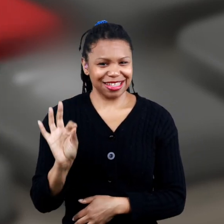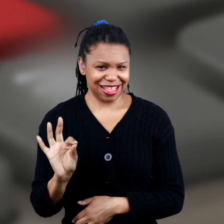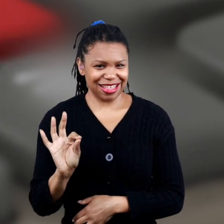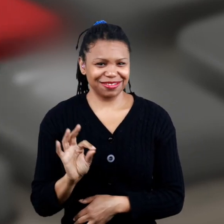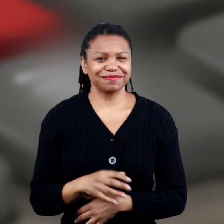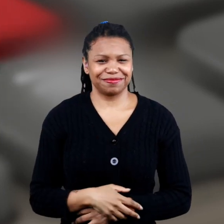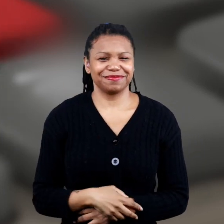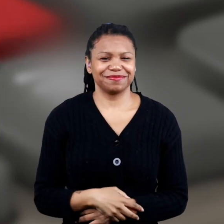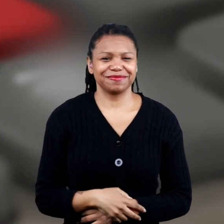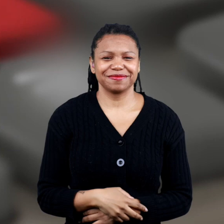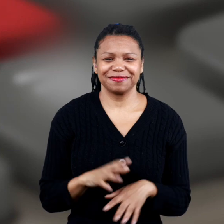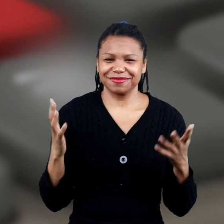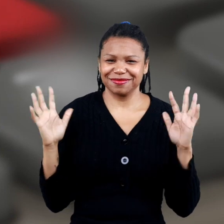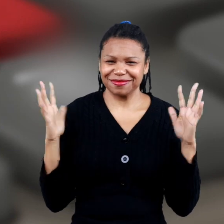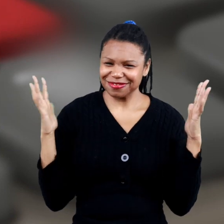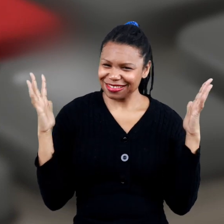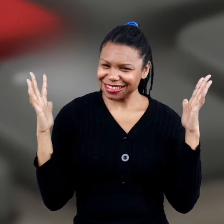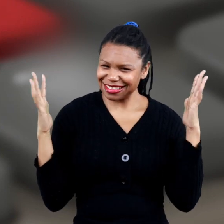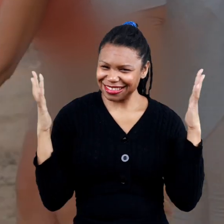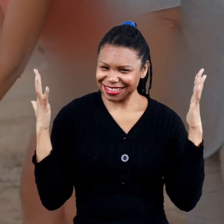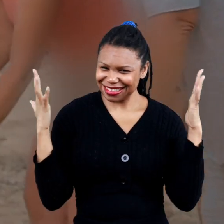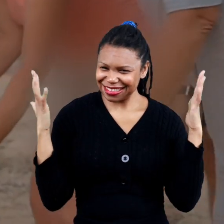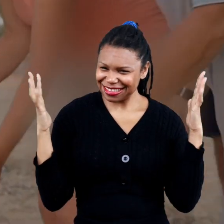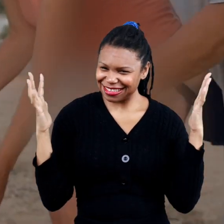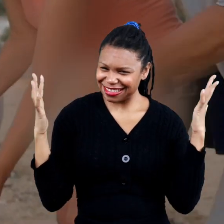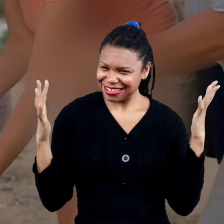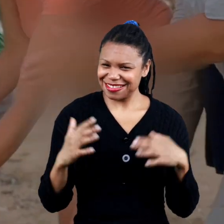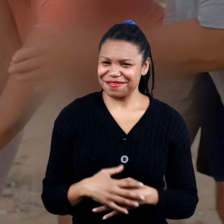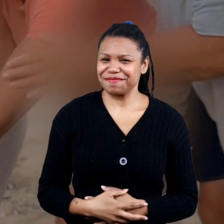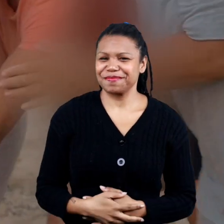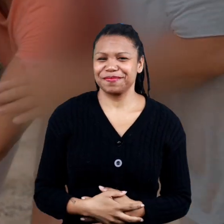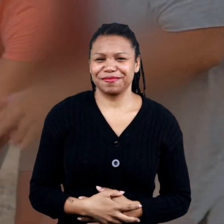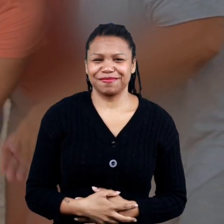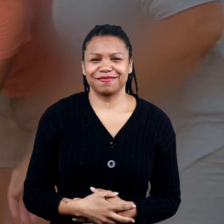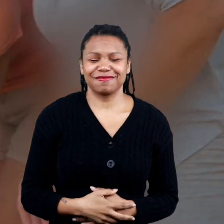Five thousand nine hundred seventy-nine. Nine. Well done!